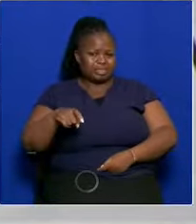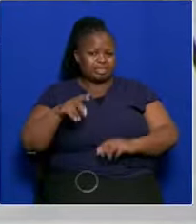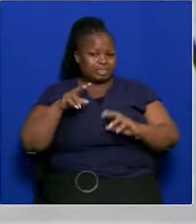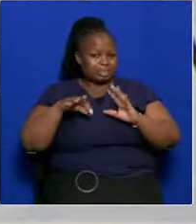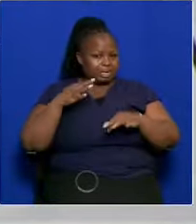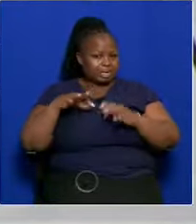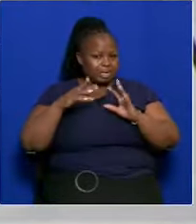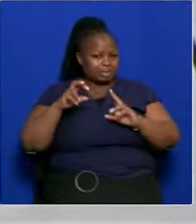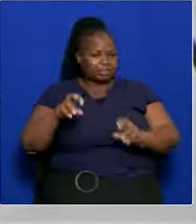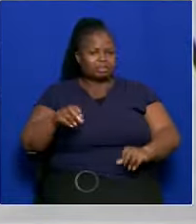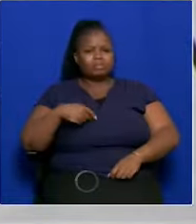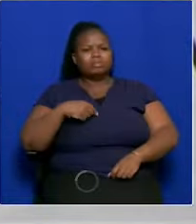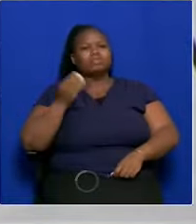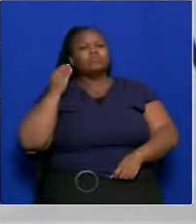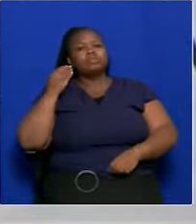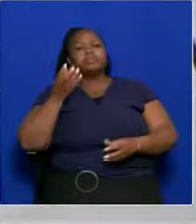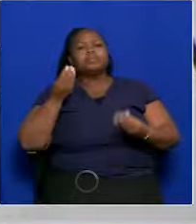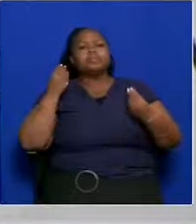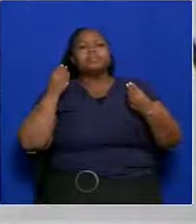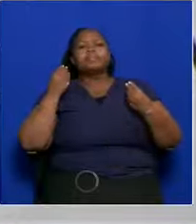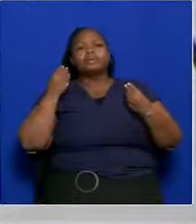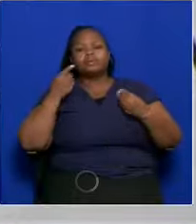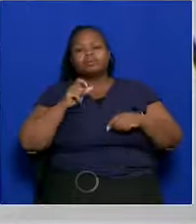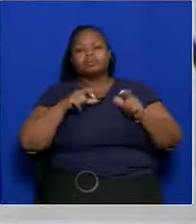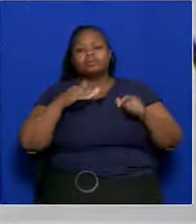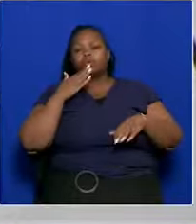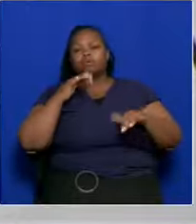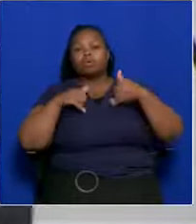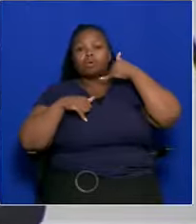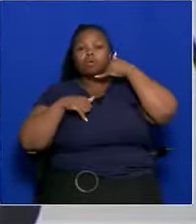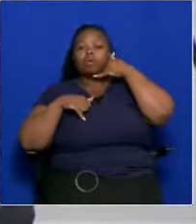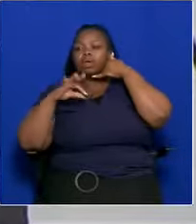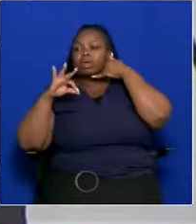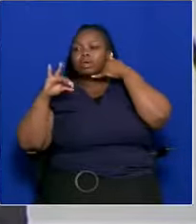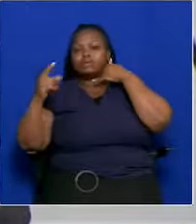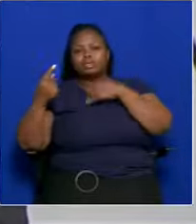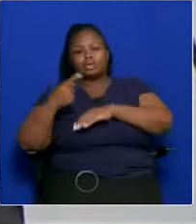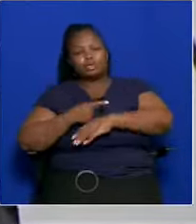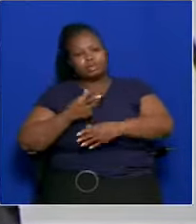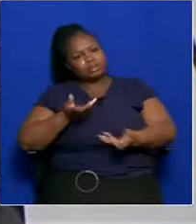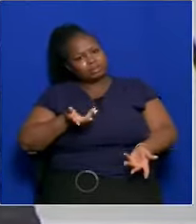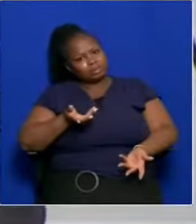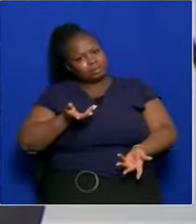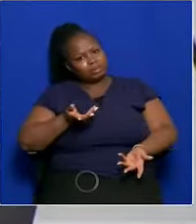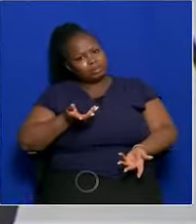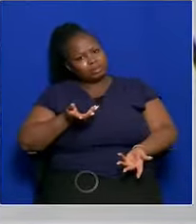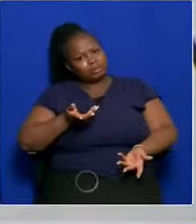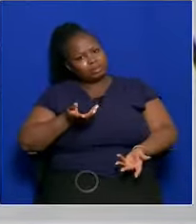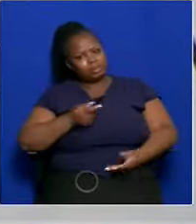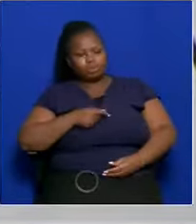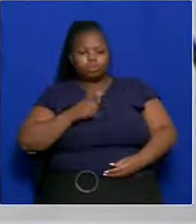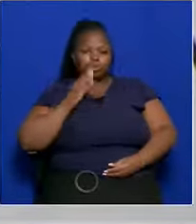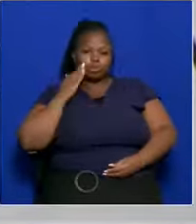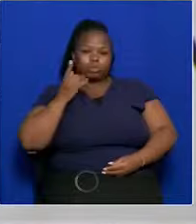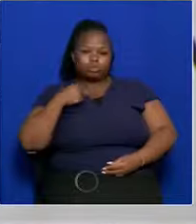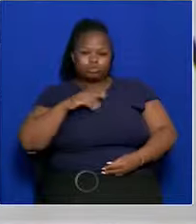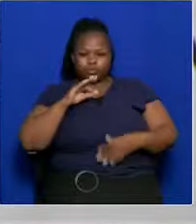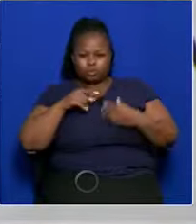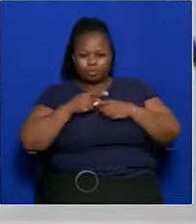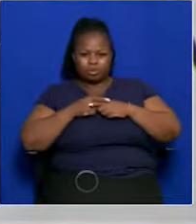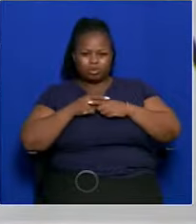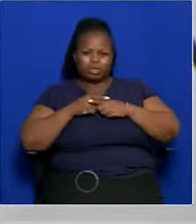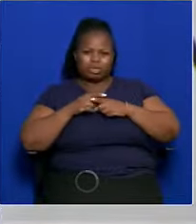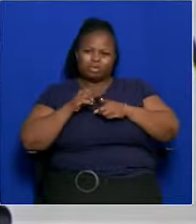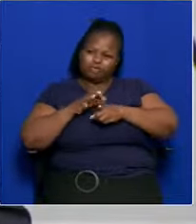from informants, people who phone me on a daily basis. So when we talk about infiltration, we talk